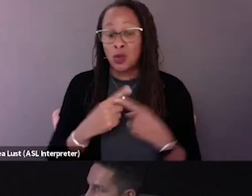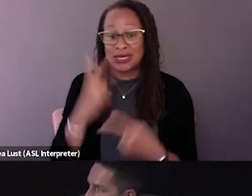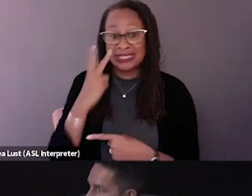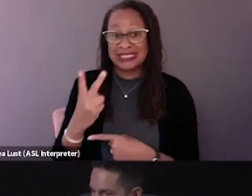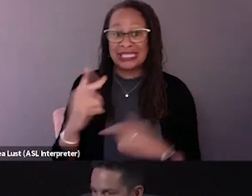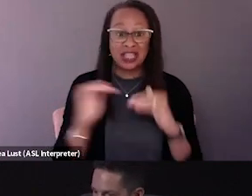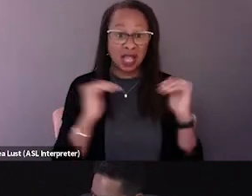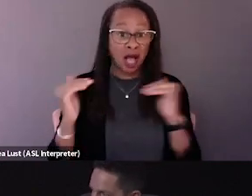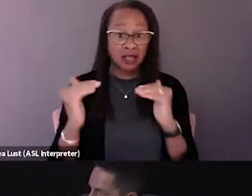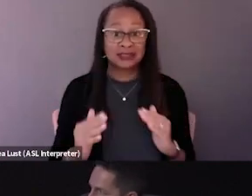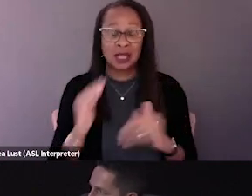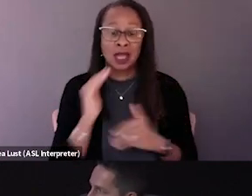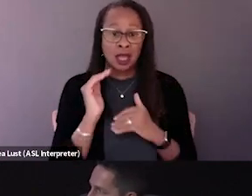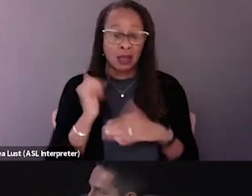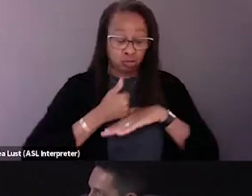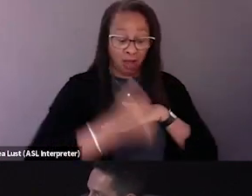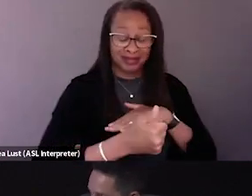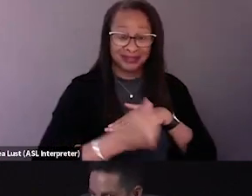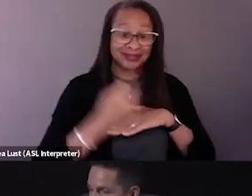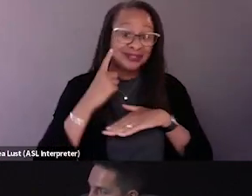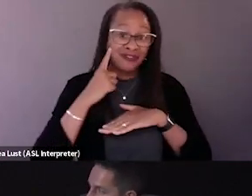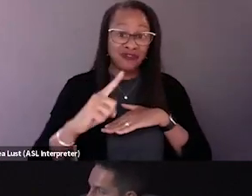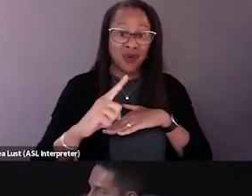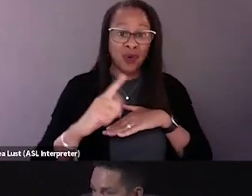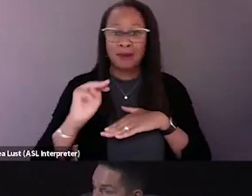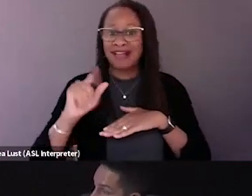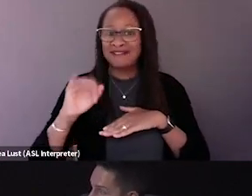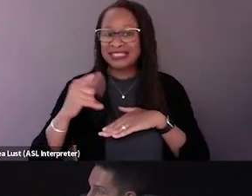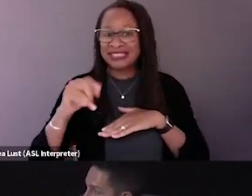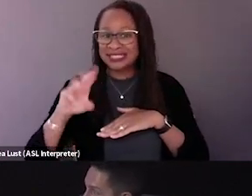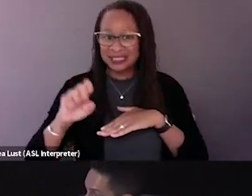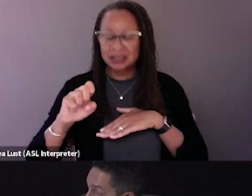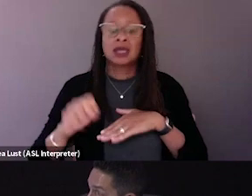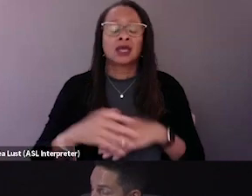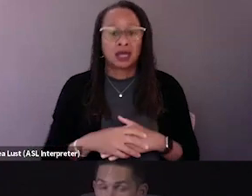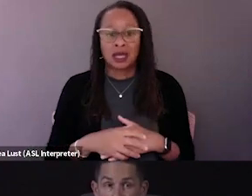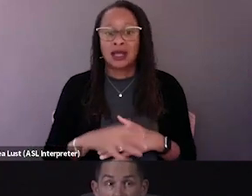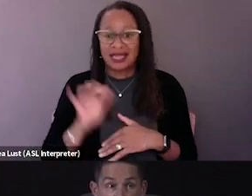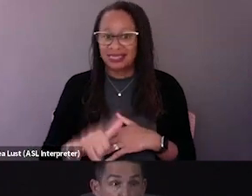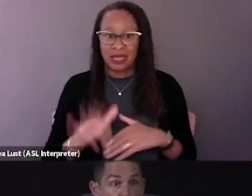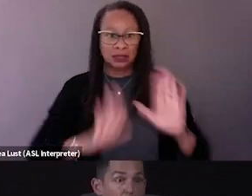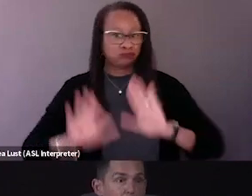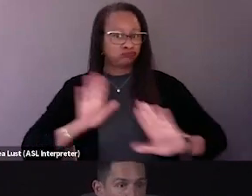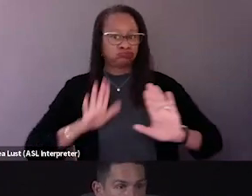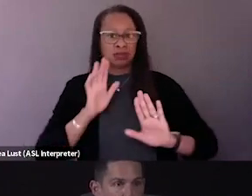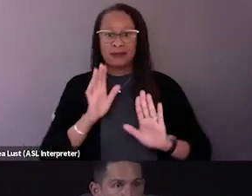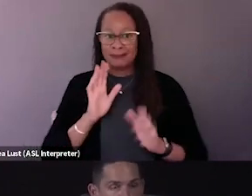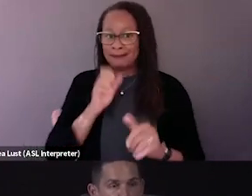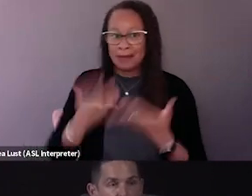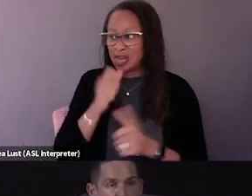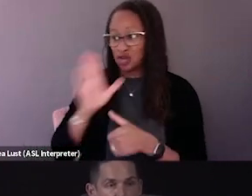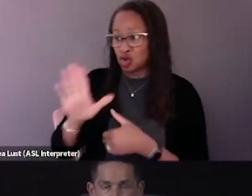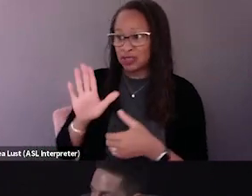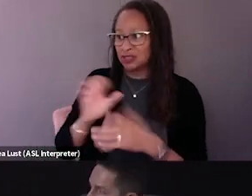their colleagues prosecuted for malfeasance, even that is a deterrent in a lot of cases. Maybe not your case, unfortunately, sir,